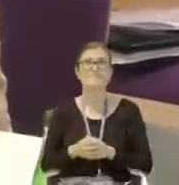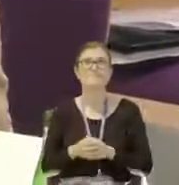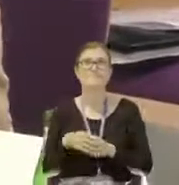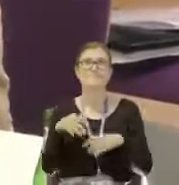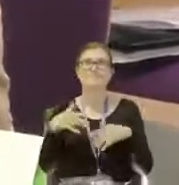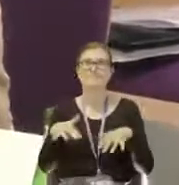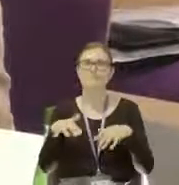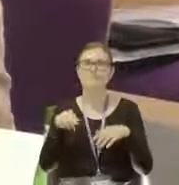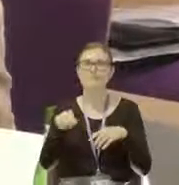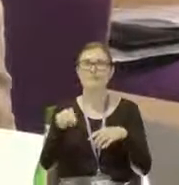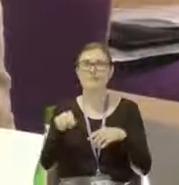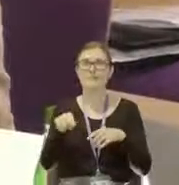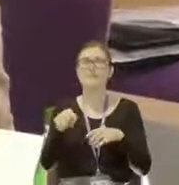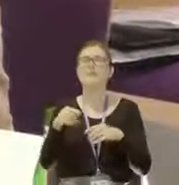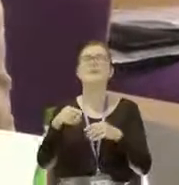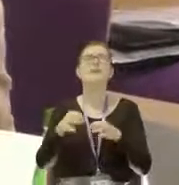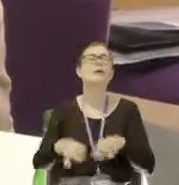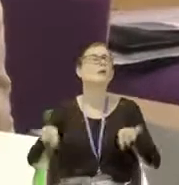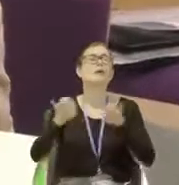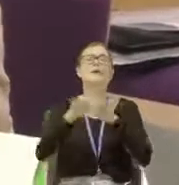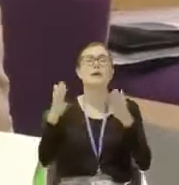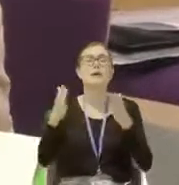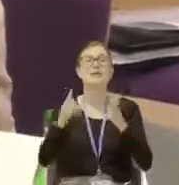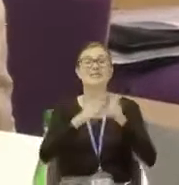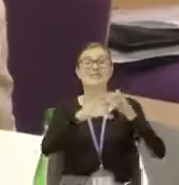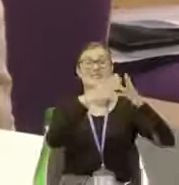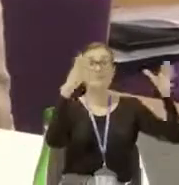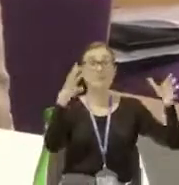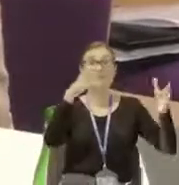strengthen its position, its role within the